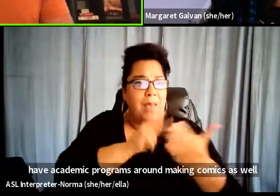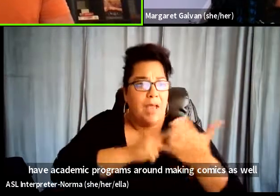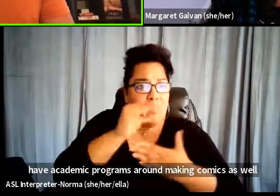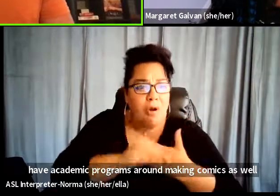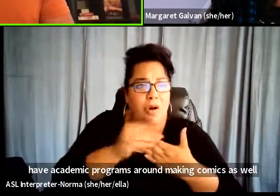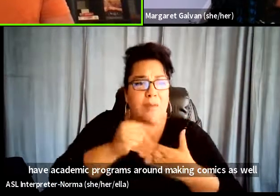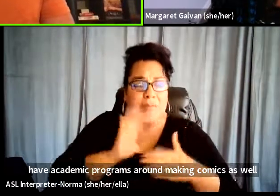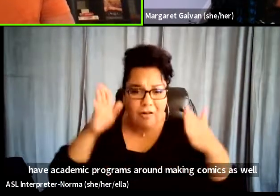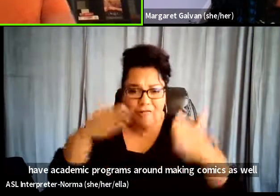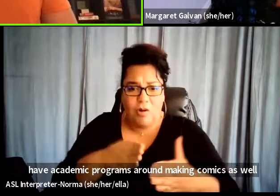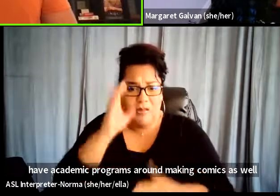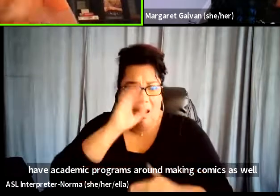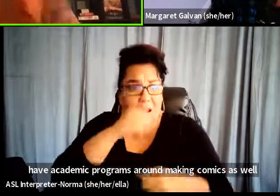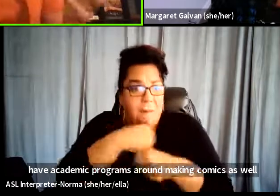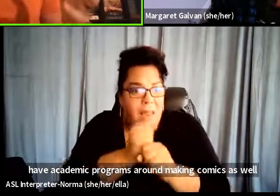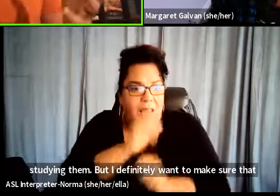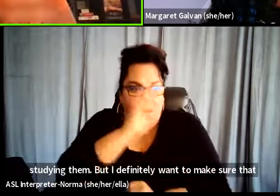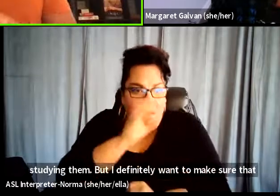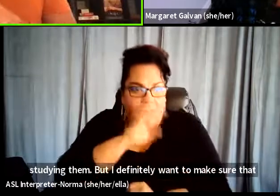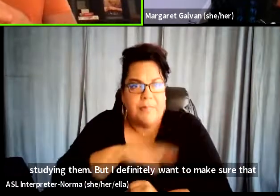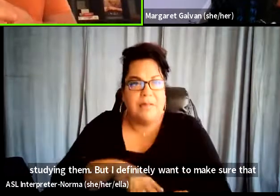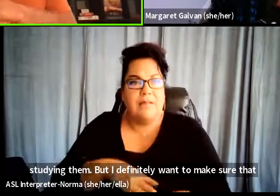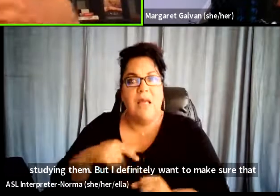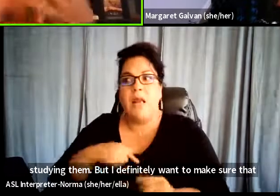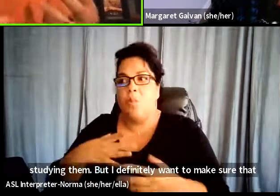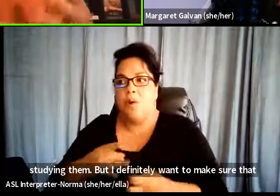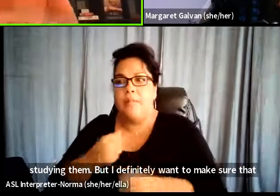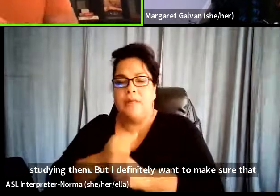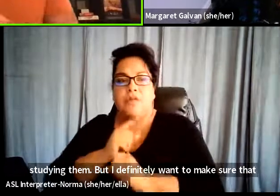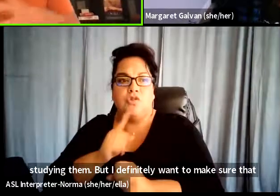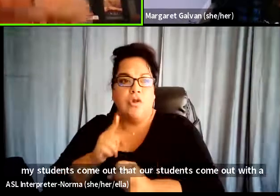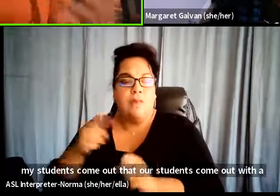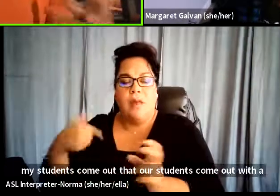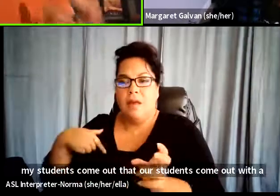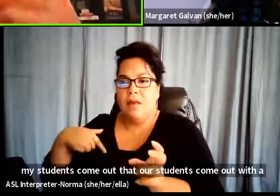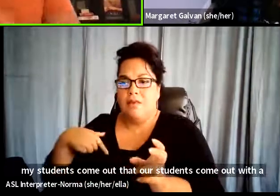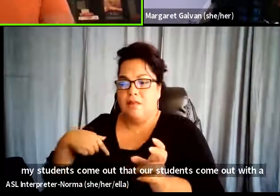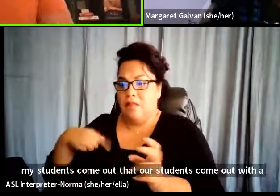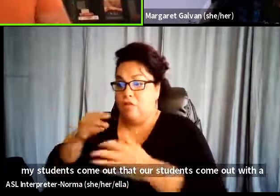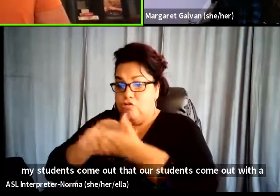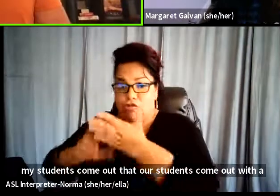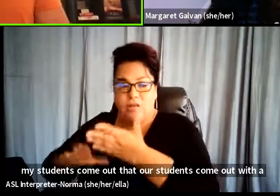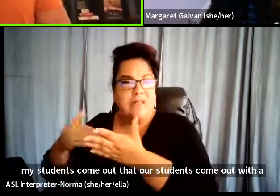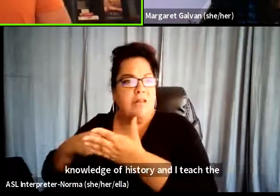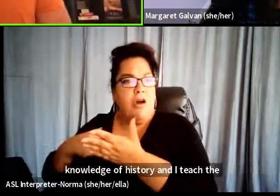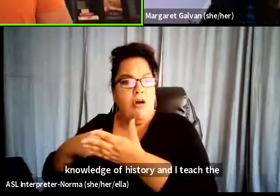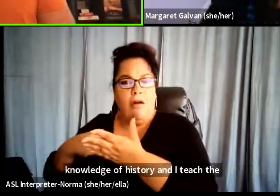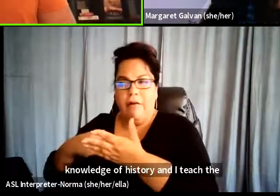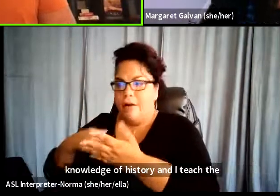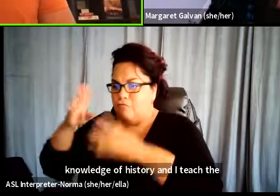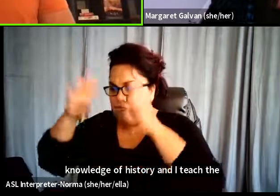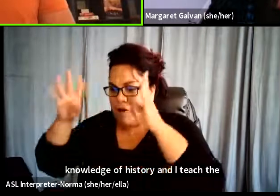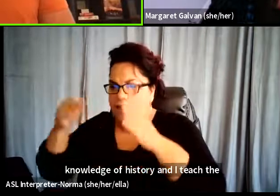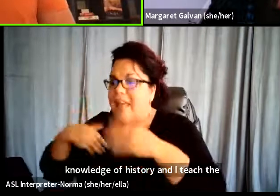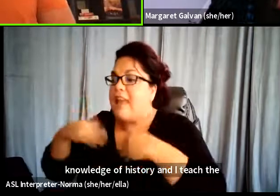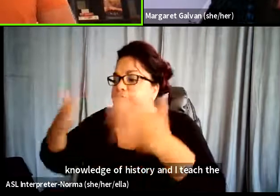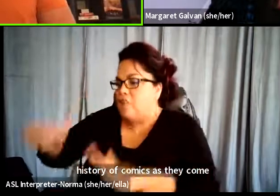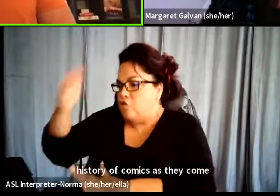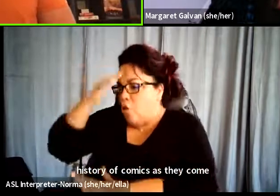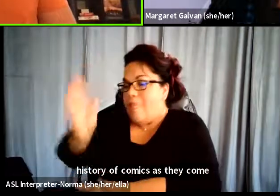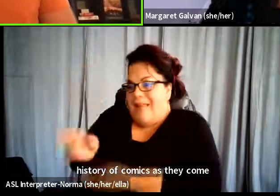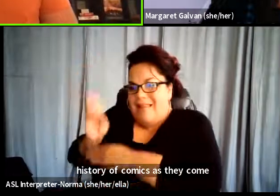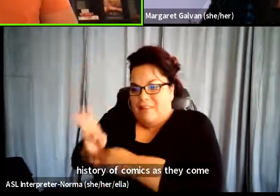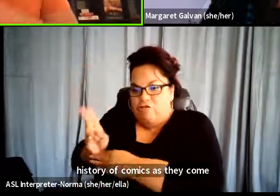that my students come out, that our students come out with a knowledge of history. And I teach the history of comics, um, as they come into the program.